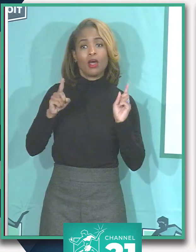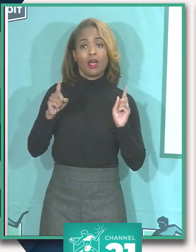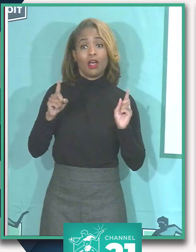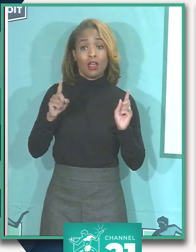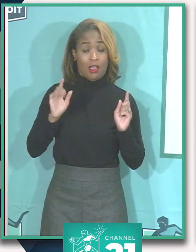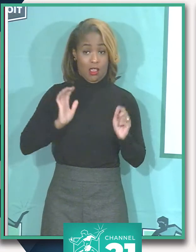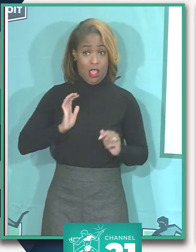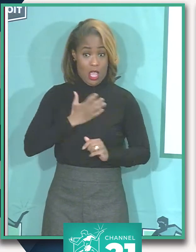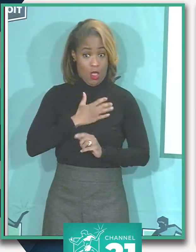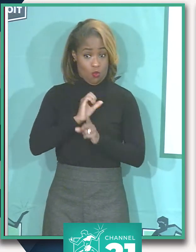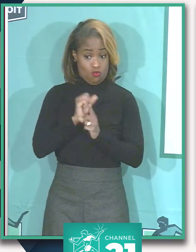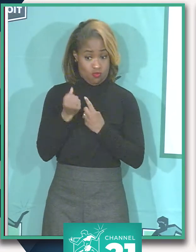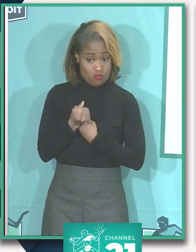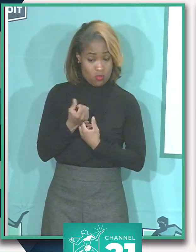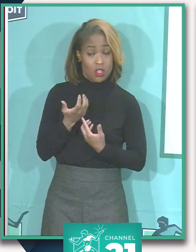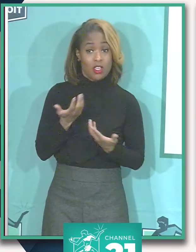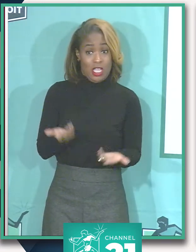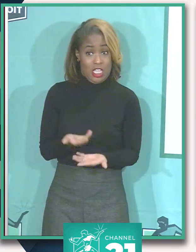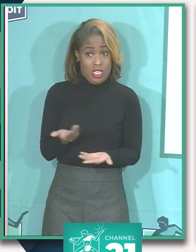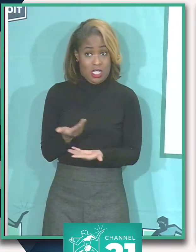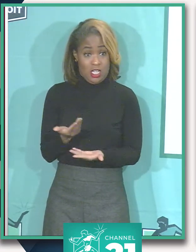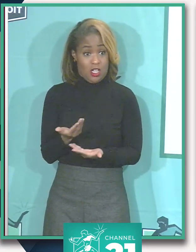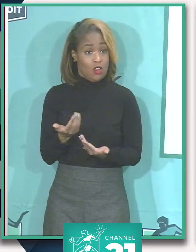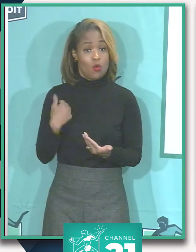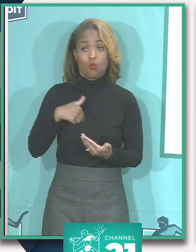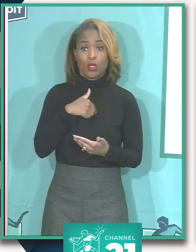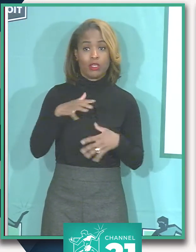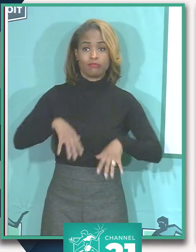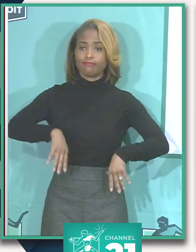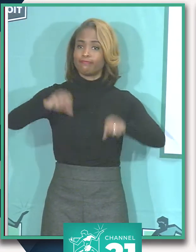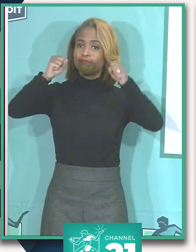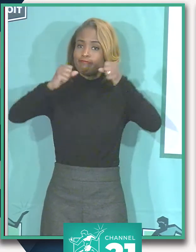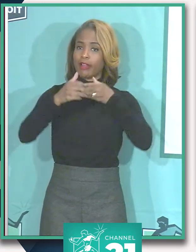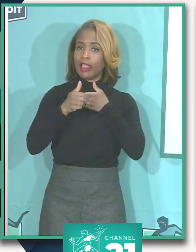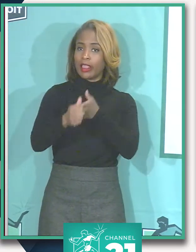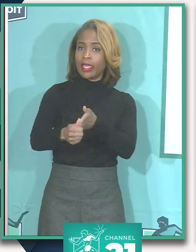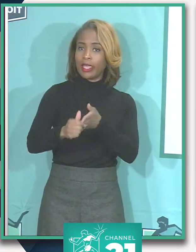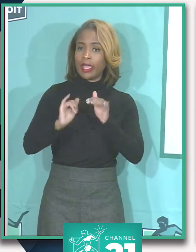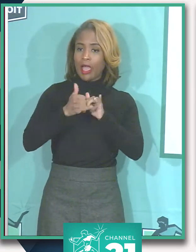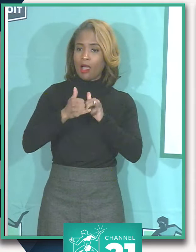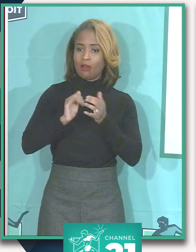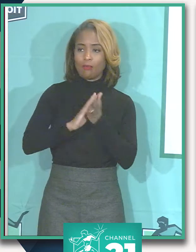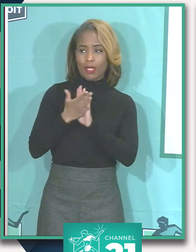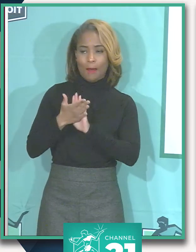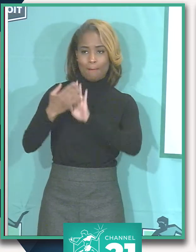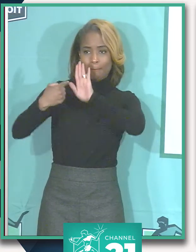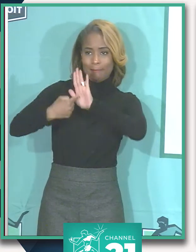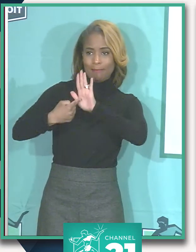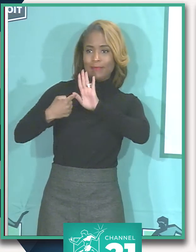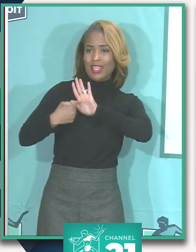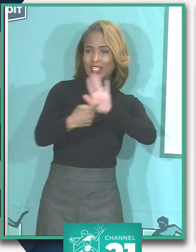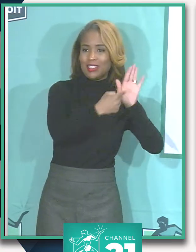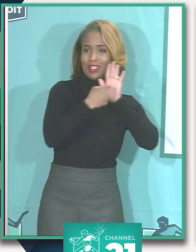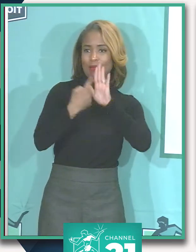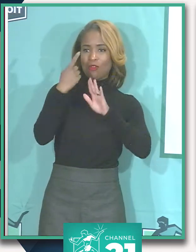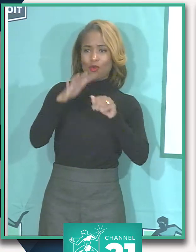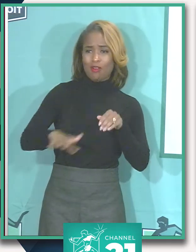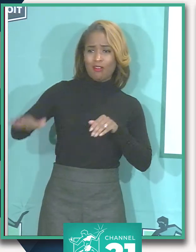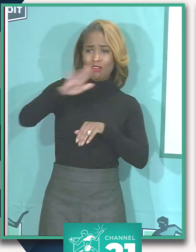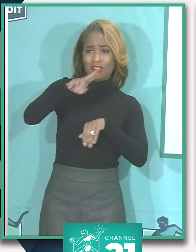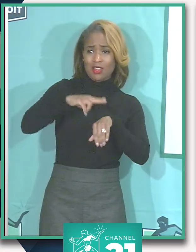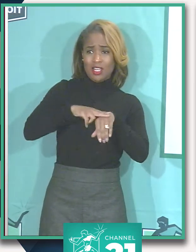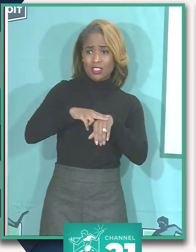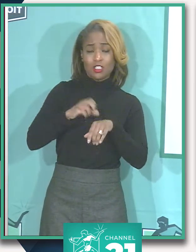our case, in a case of leading by example. And I know President Tolbert said to me, our starting drivers got to